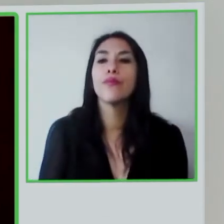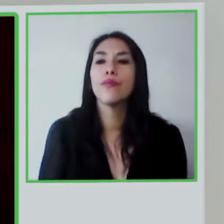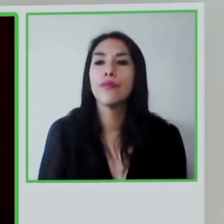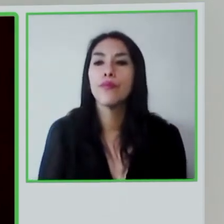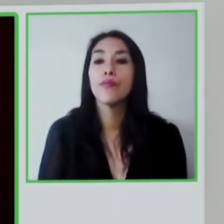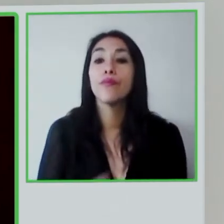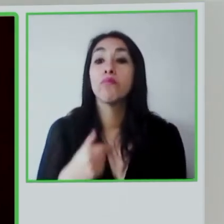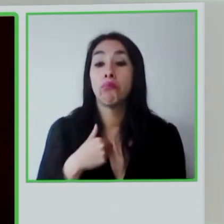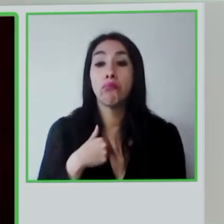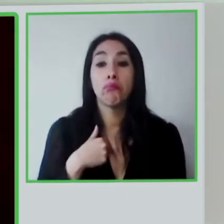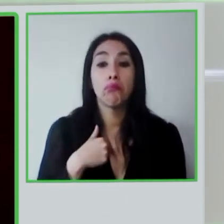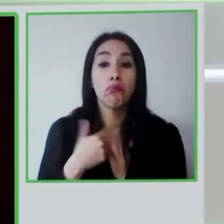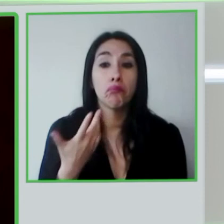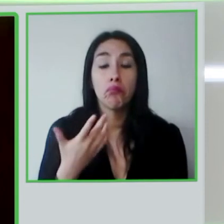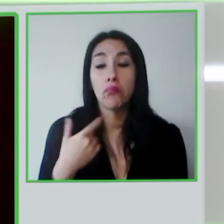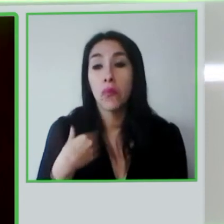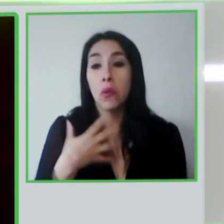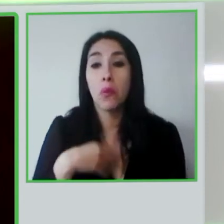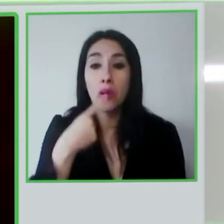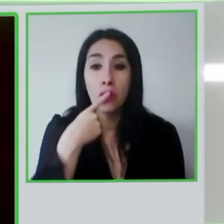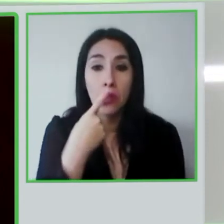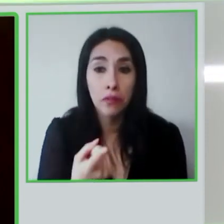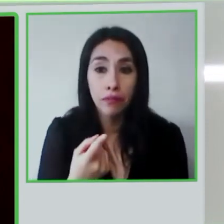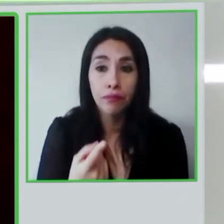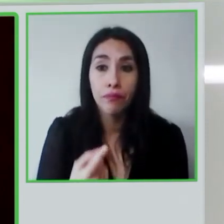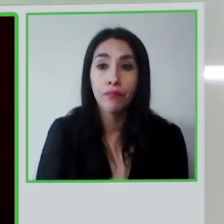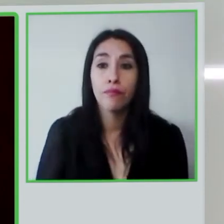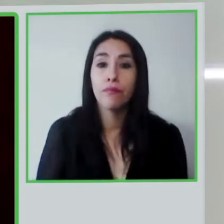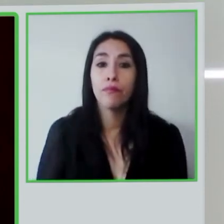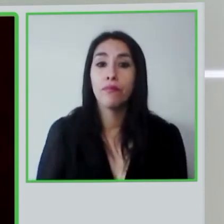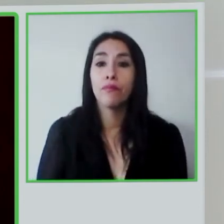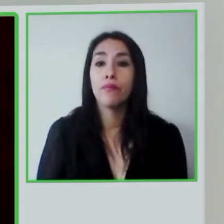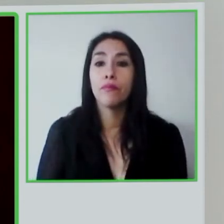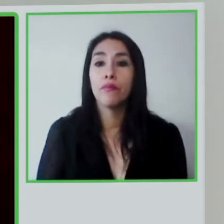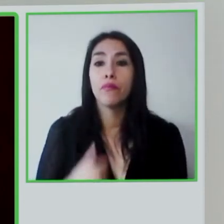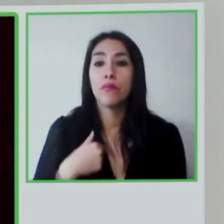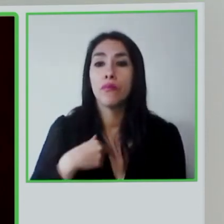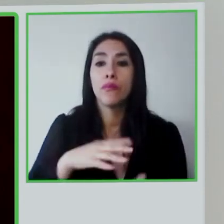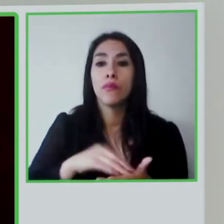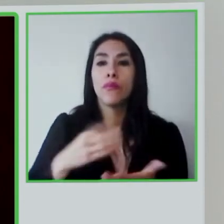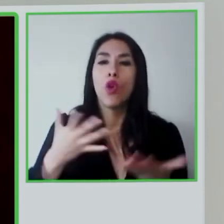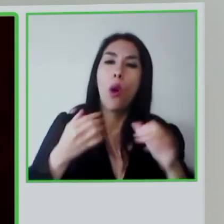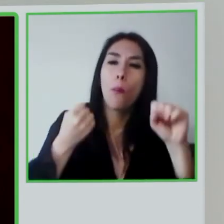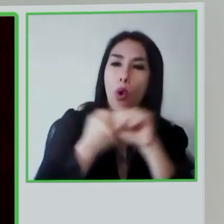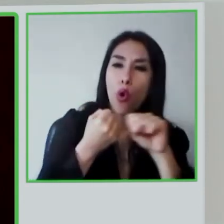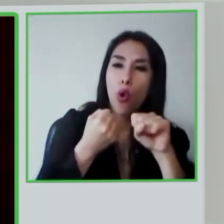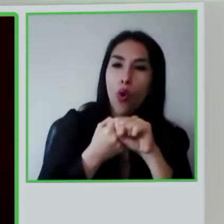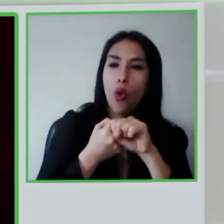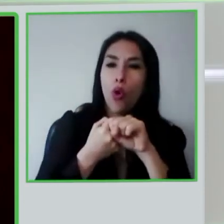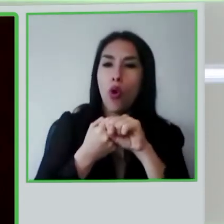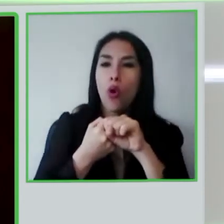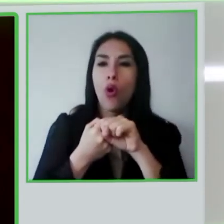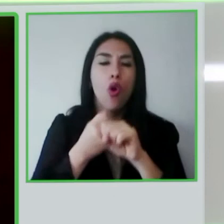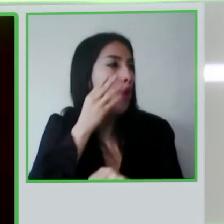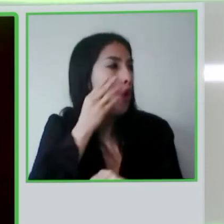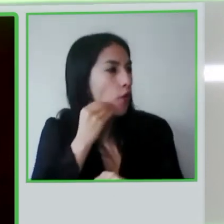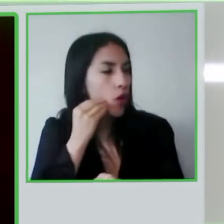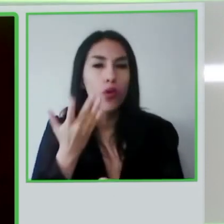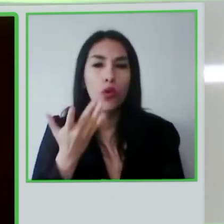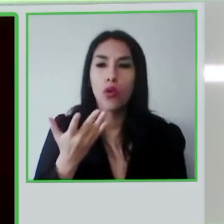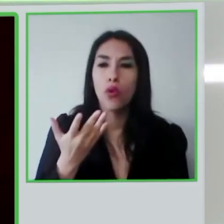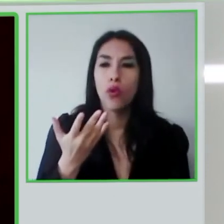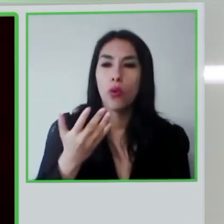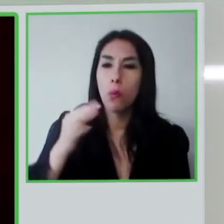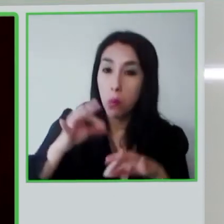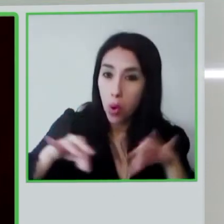my point being is that confidence is a really important thing whenever you are working with people that need